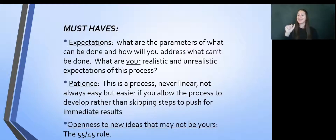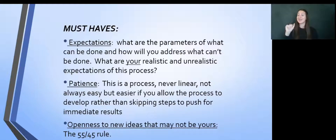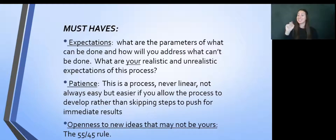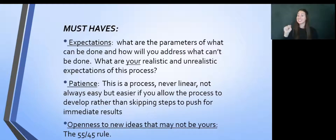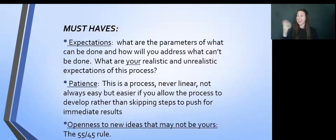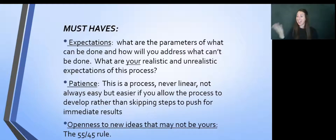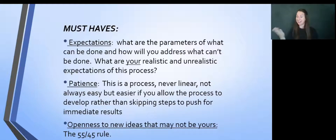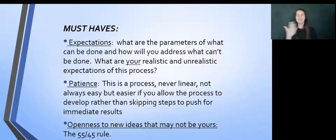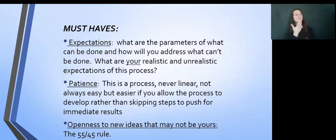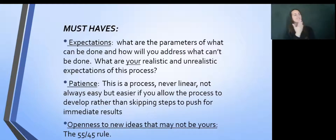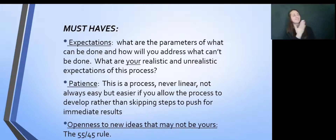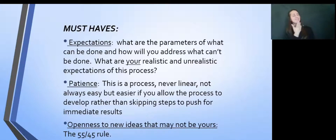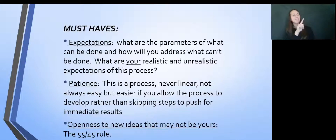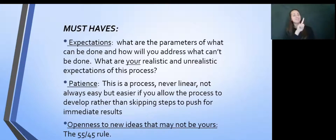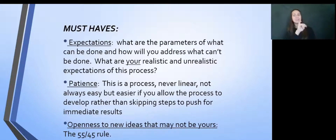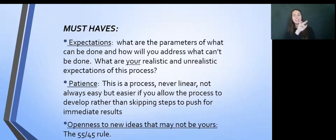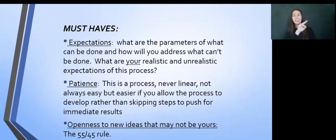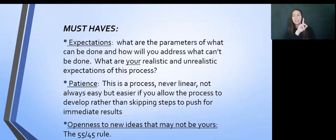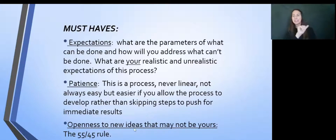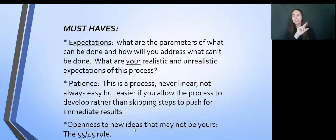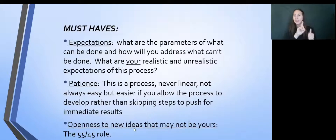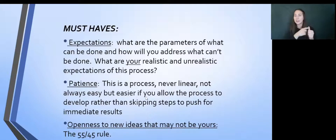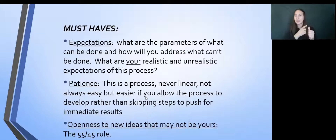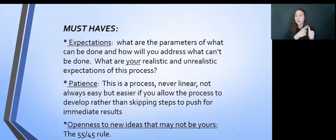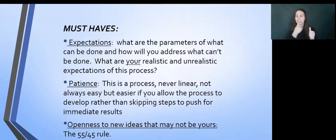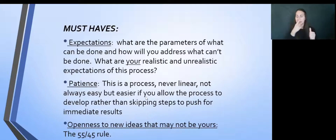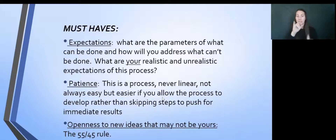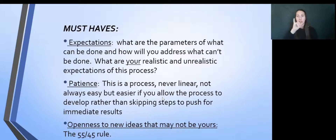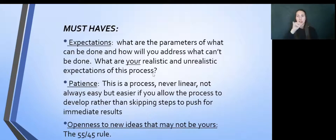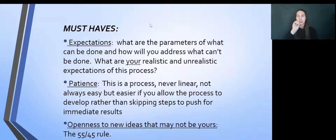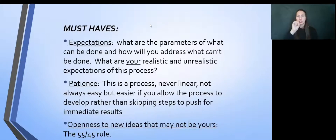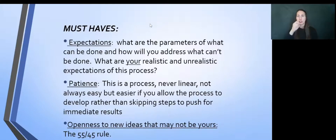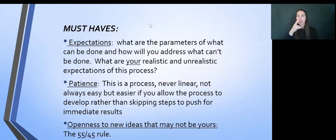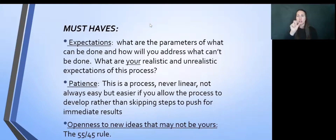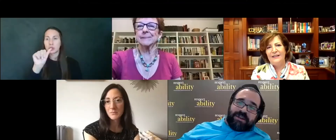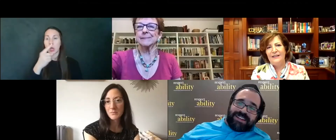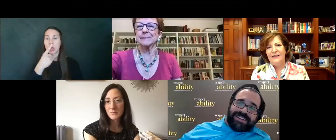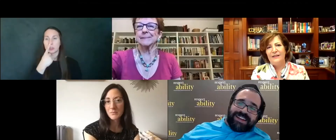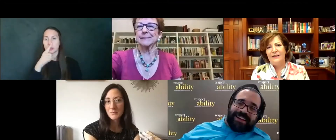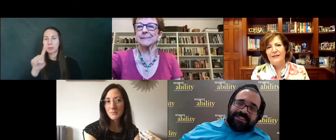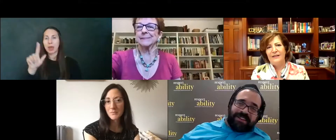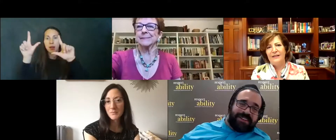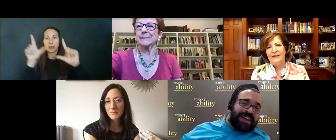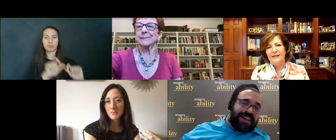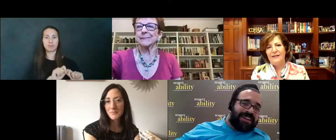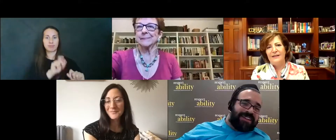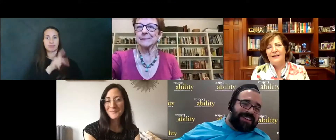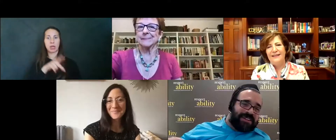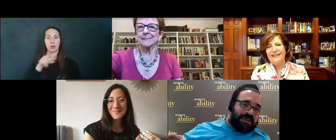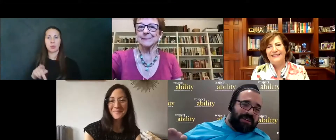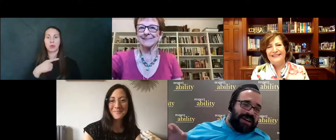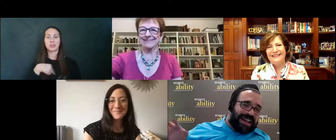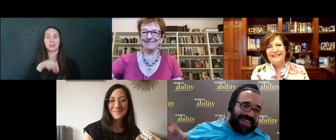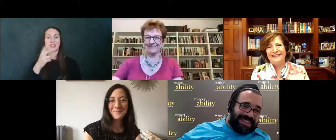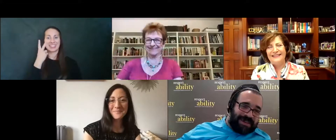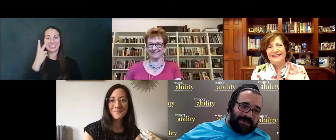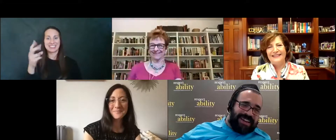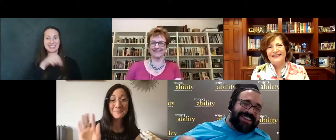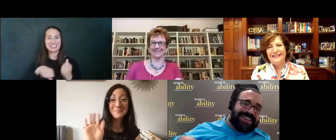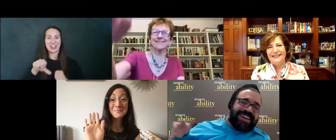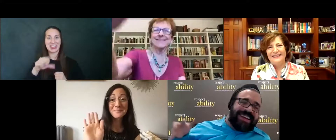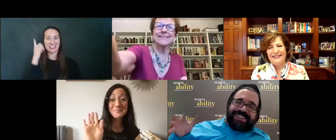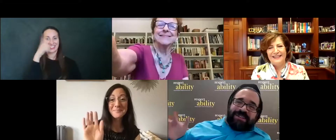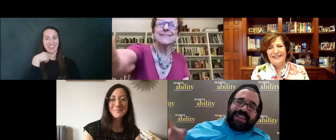Linda. And first, can I just ask, Joshua, can you take down the PowerPoint so that we can see each other's faces as we're talking? Thanks so